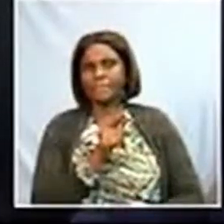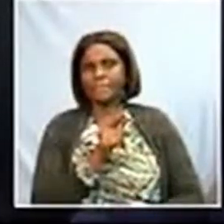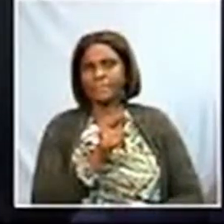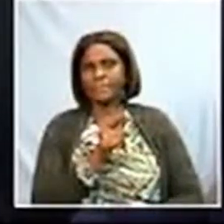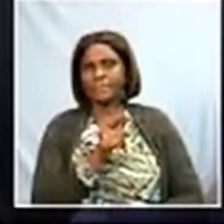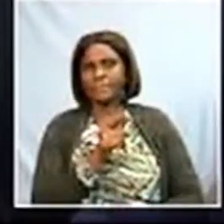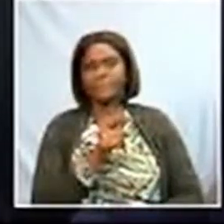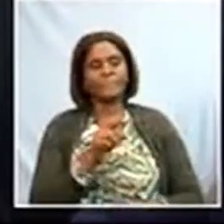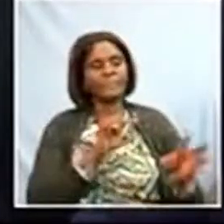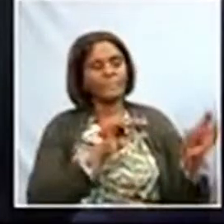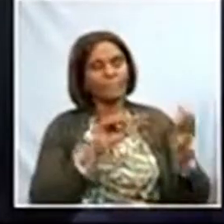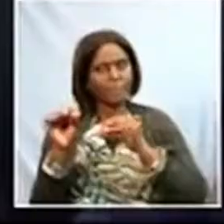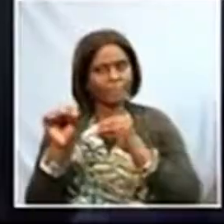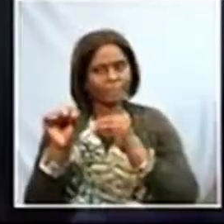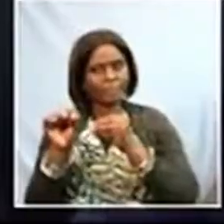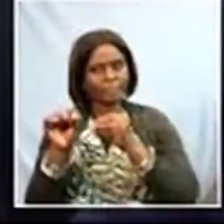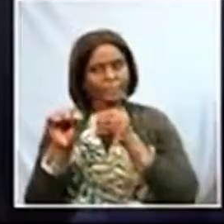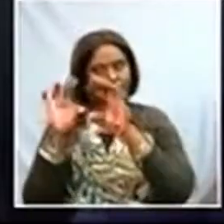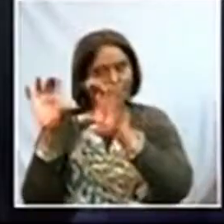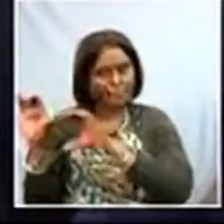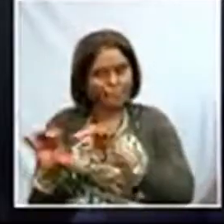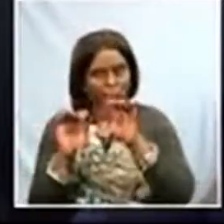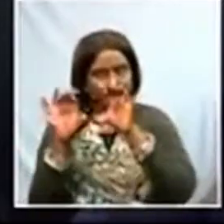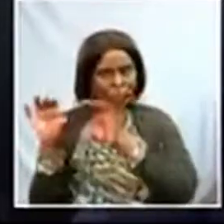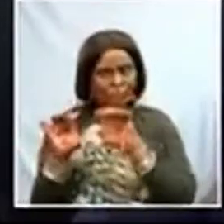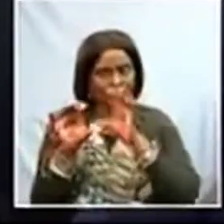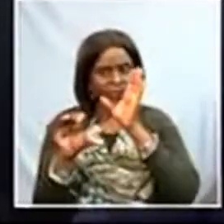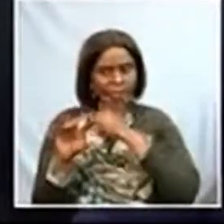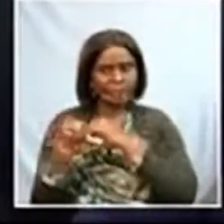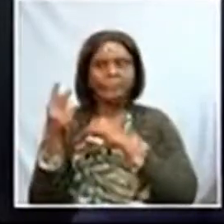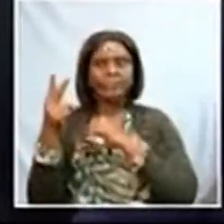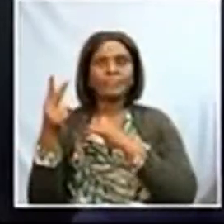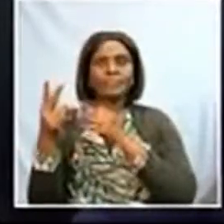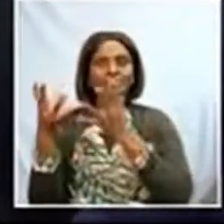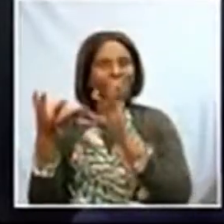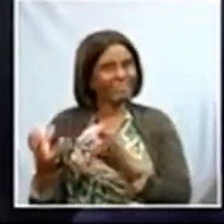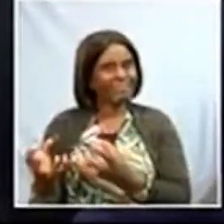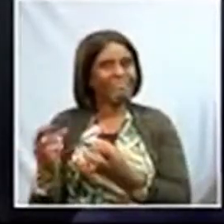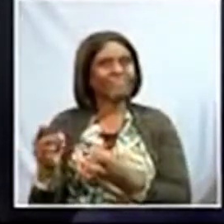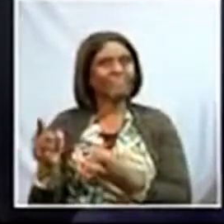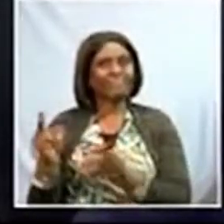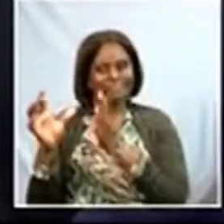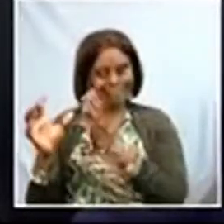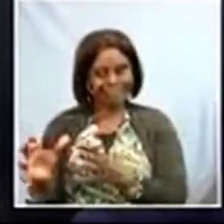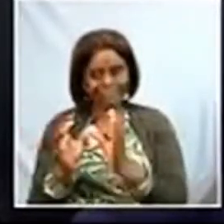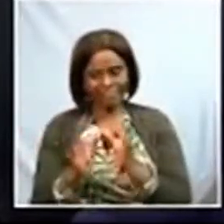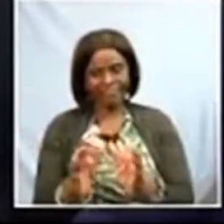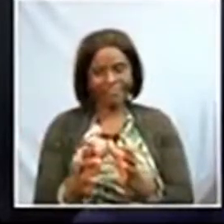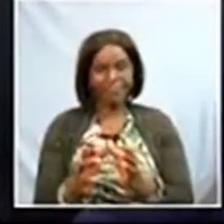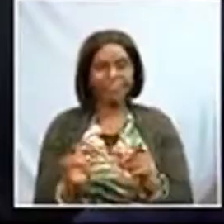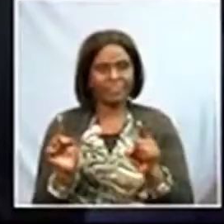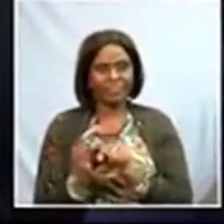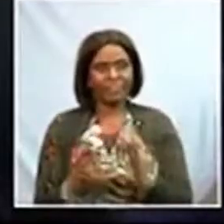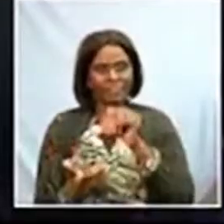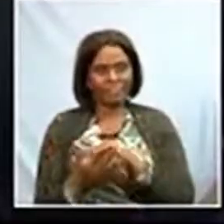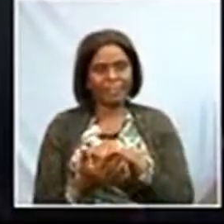He mobilized, did two boreholes, dry boreholes, cased, and then